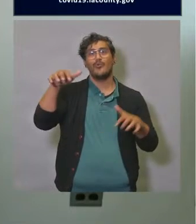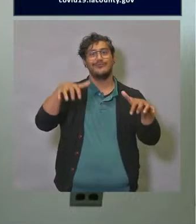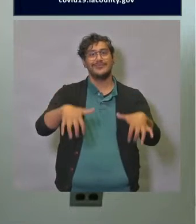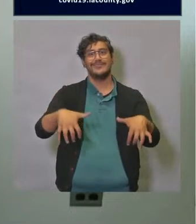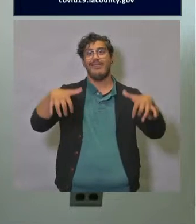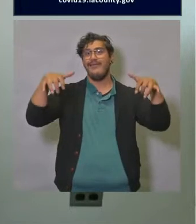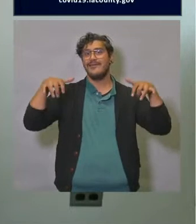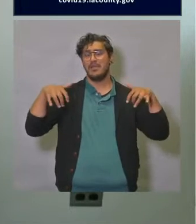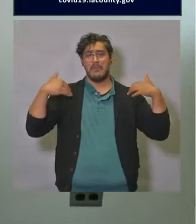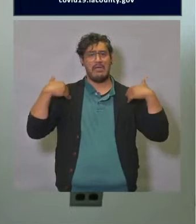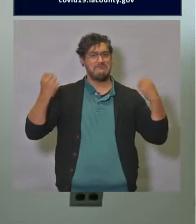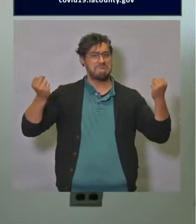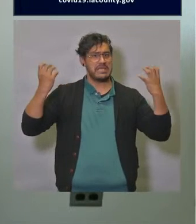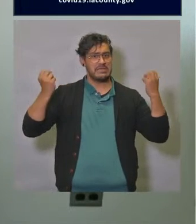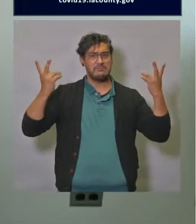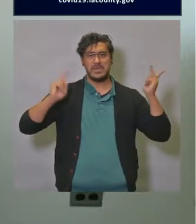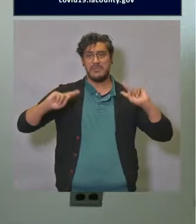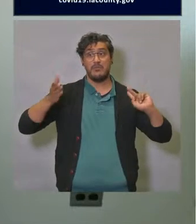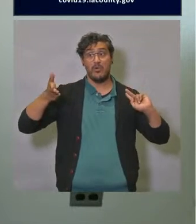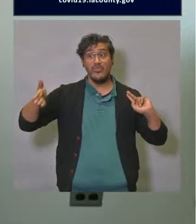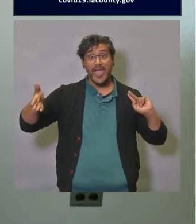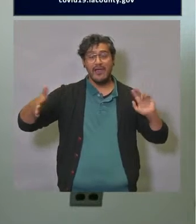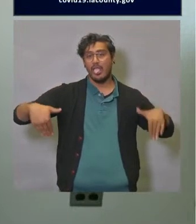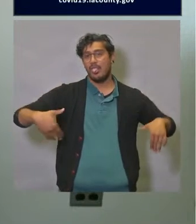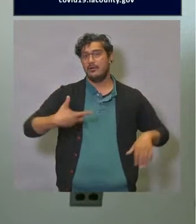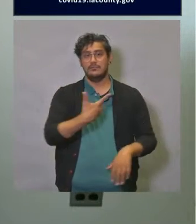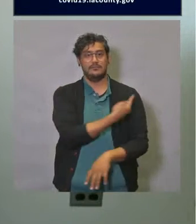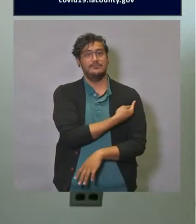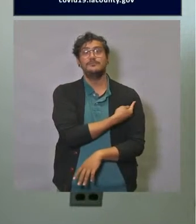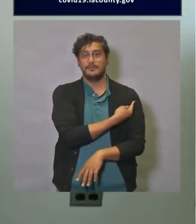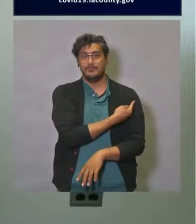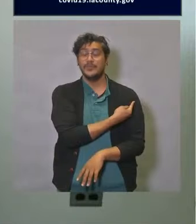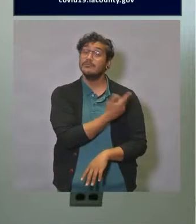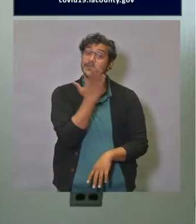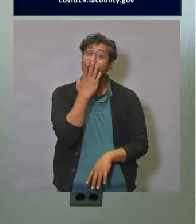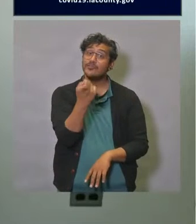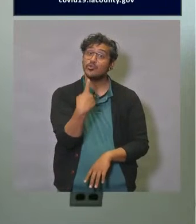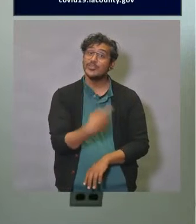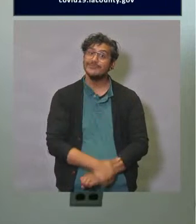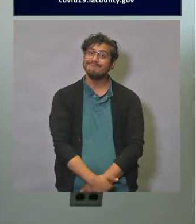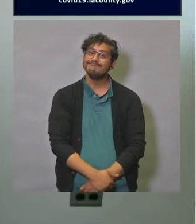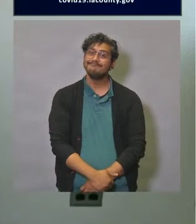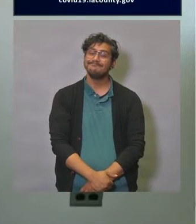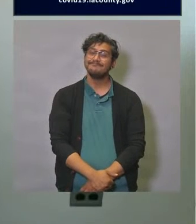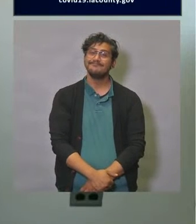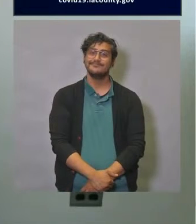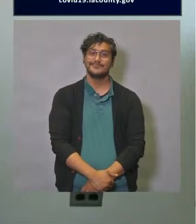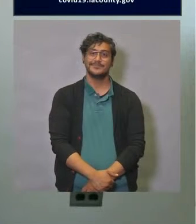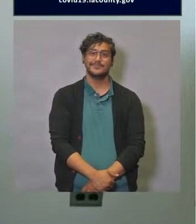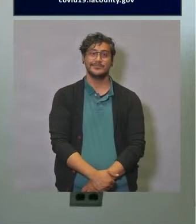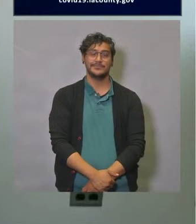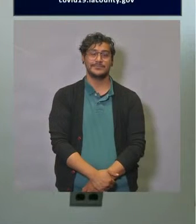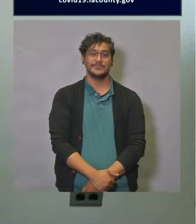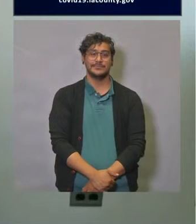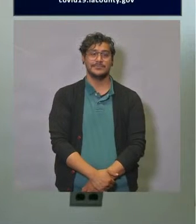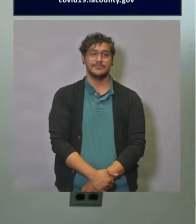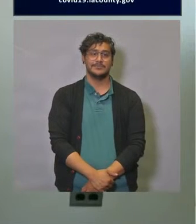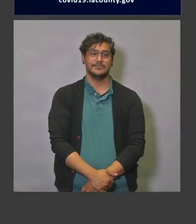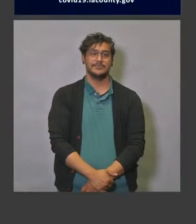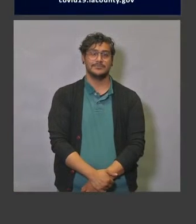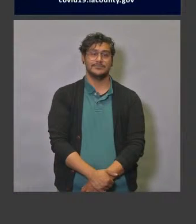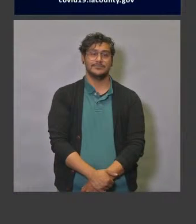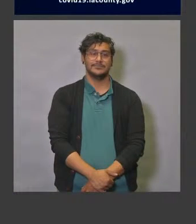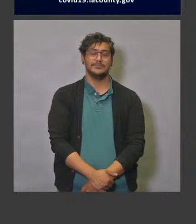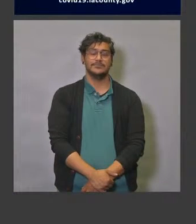still many, many people that are not vaccinated yet. But thanks for that question, and we'll go on to the next question.